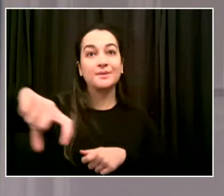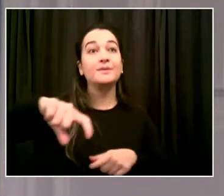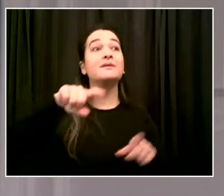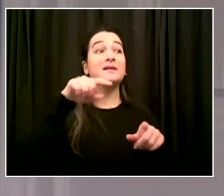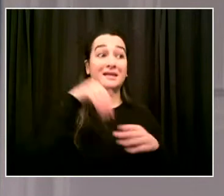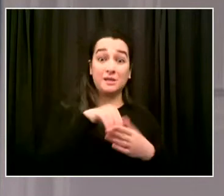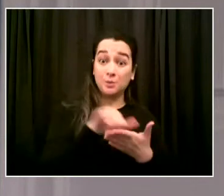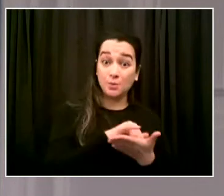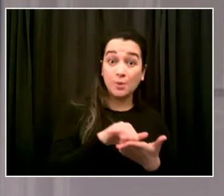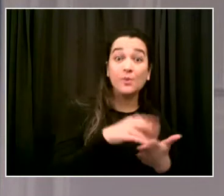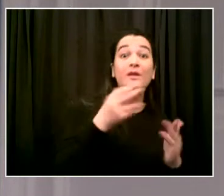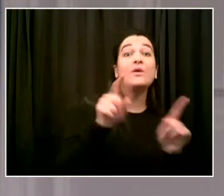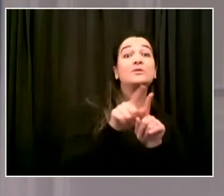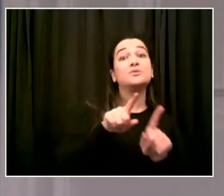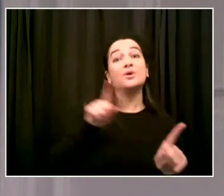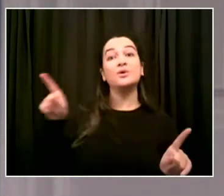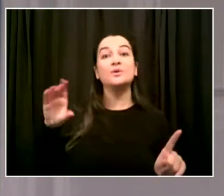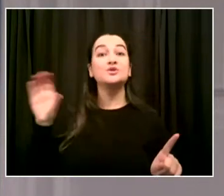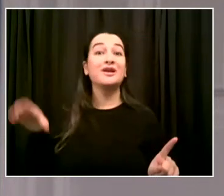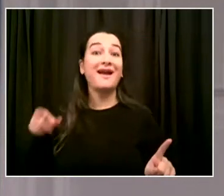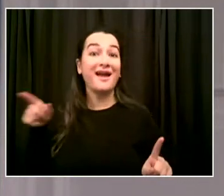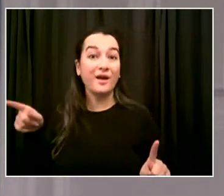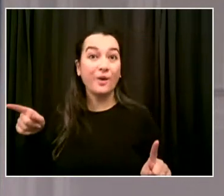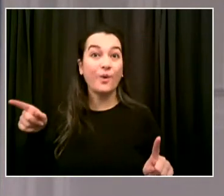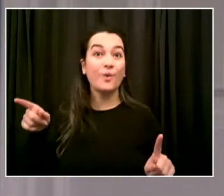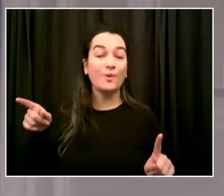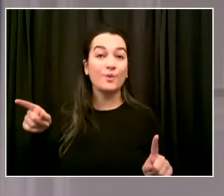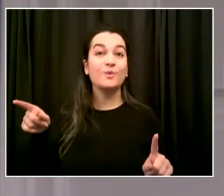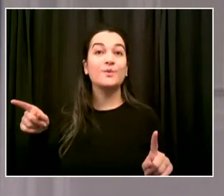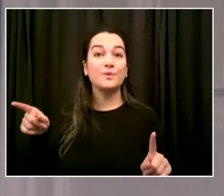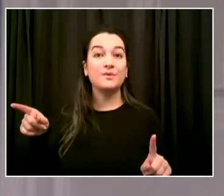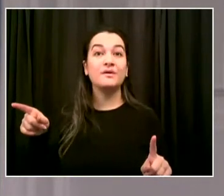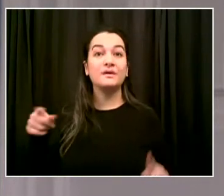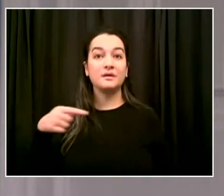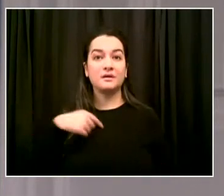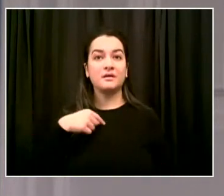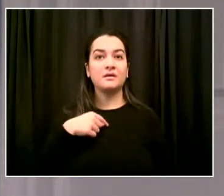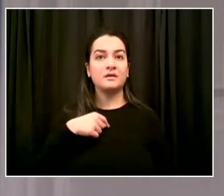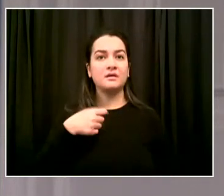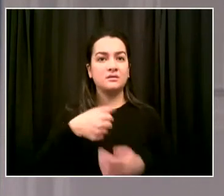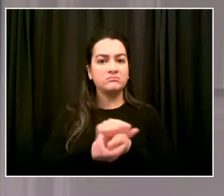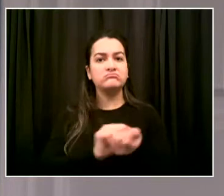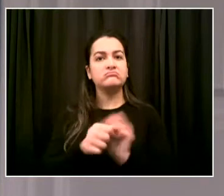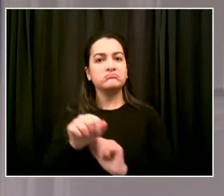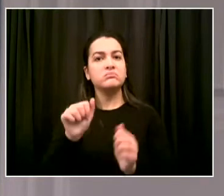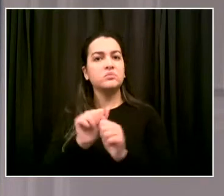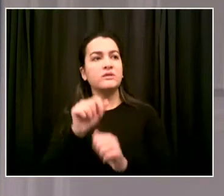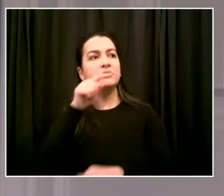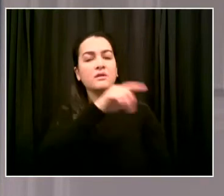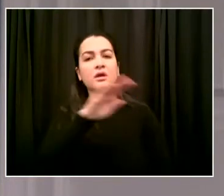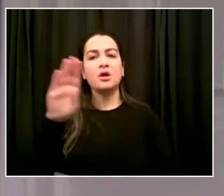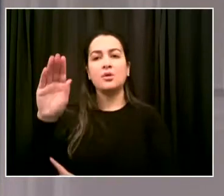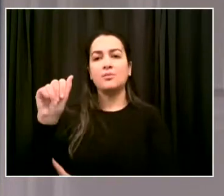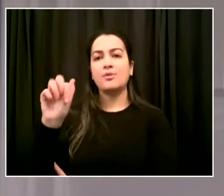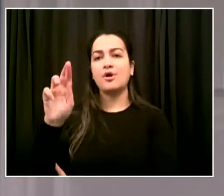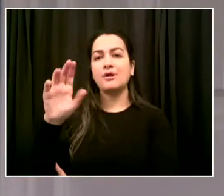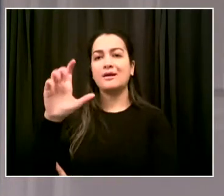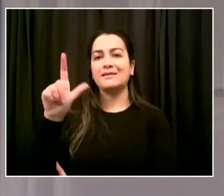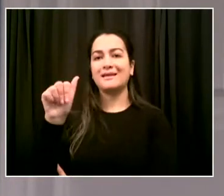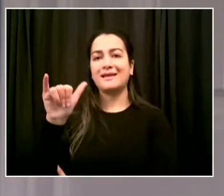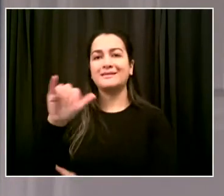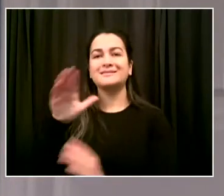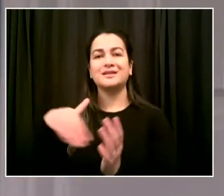into transit and not drive to the arena. And I experienced the importance of